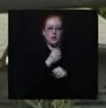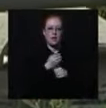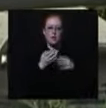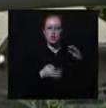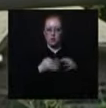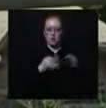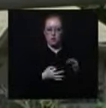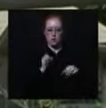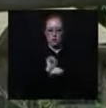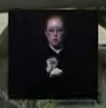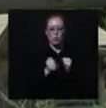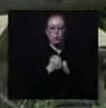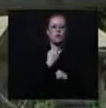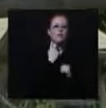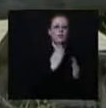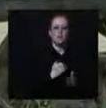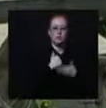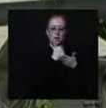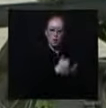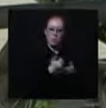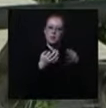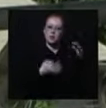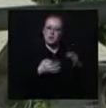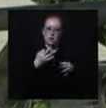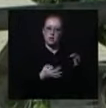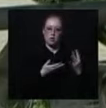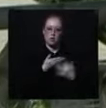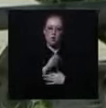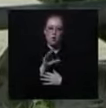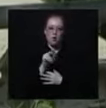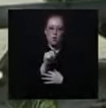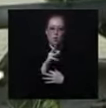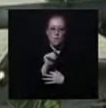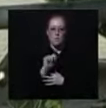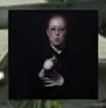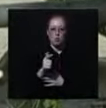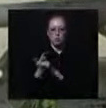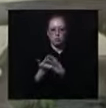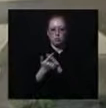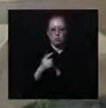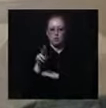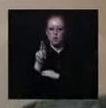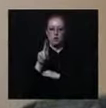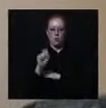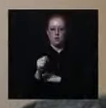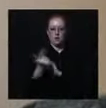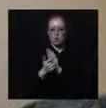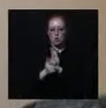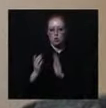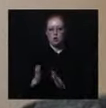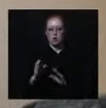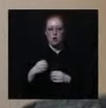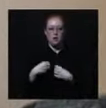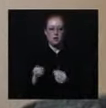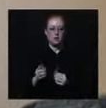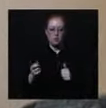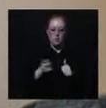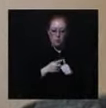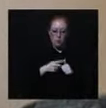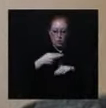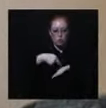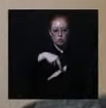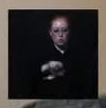we worked with the victims to get them justice through the criminal prosecution and the U.S. Attorney's Office. Through the assistance both first for referral through the Kansas